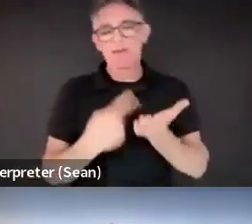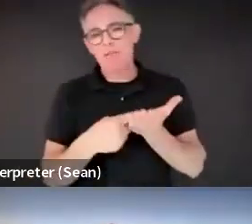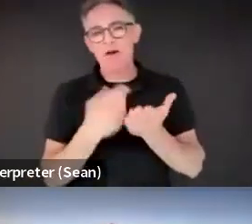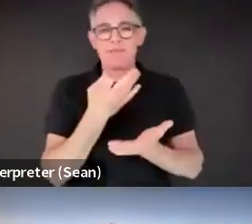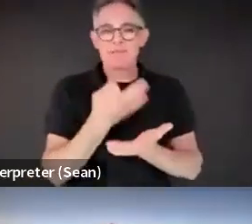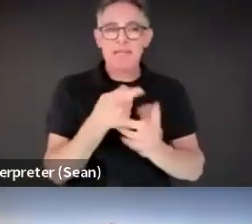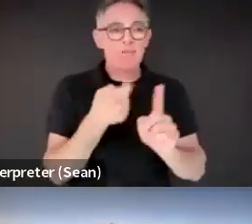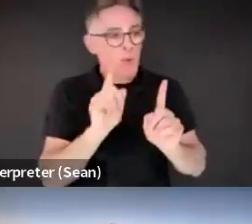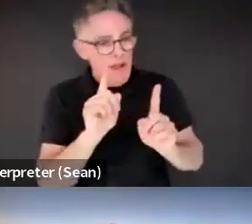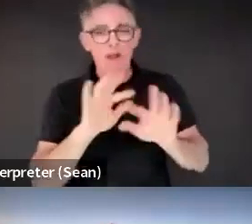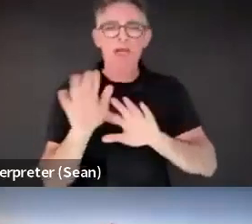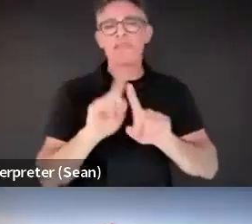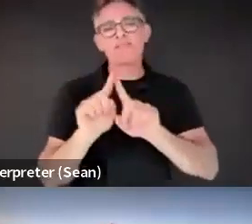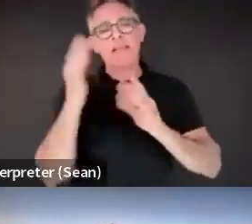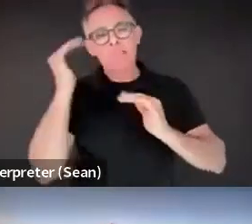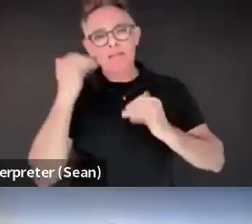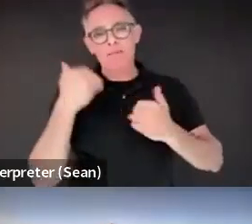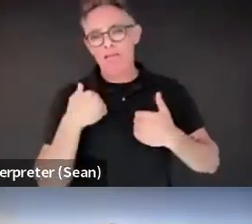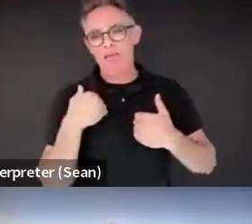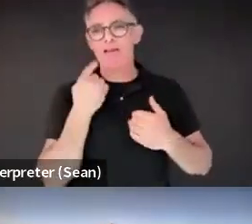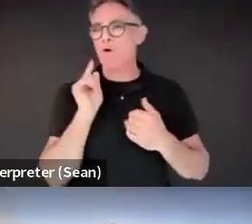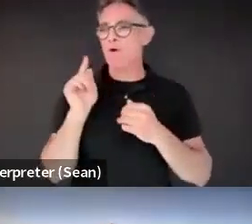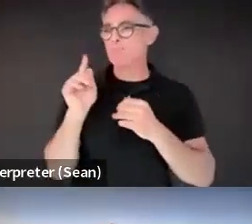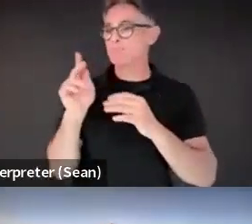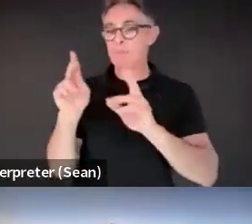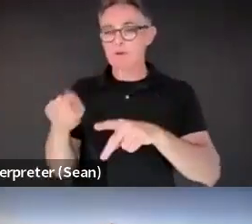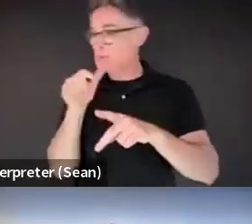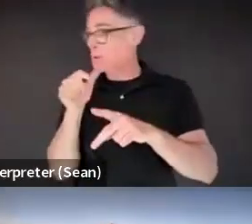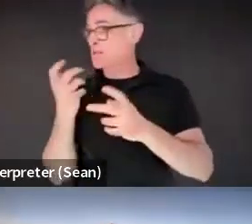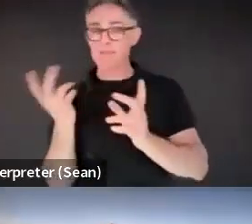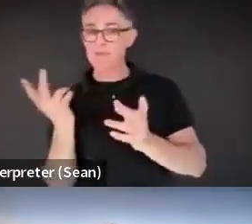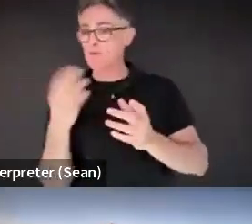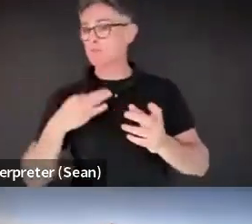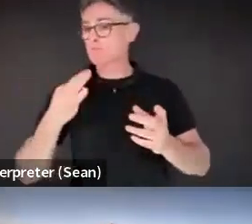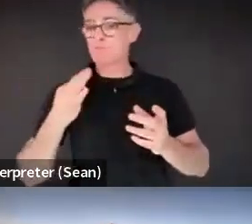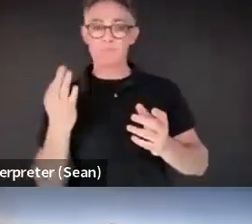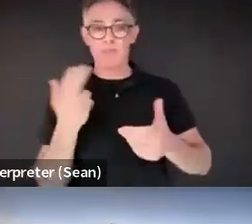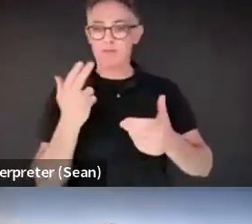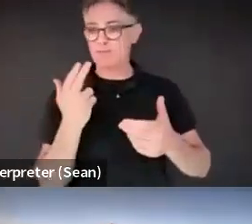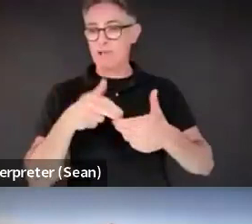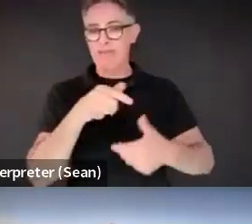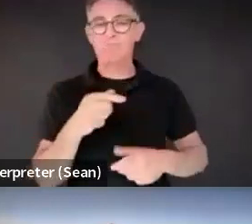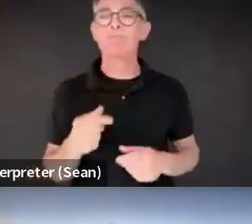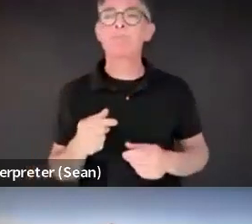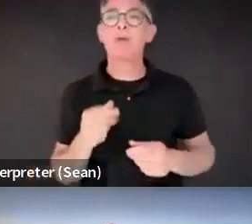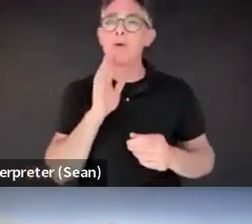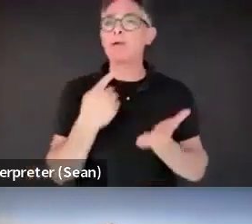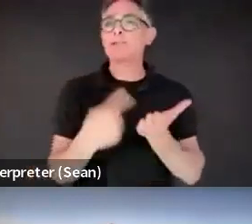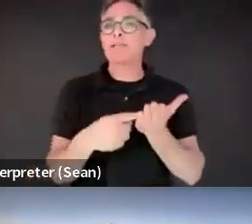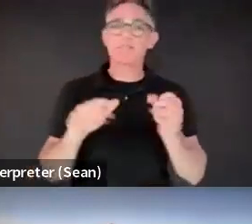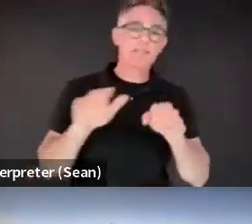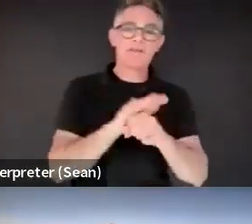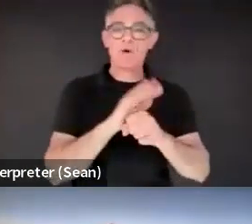different expectations that we would have for somebody who would be applying for that. We'll also go over the full schedule